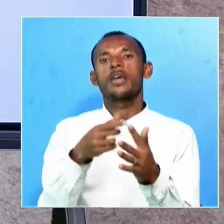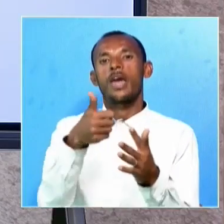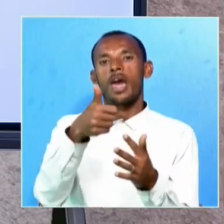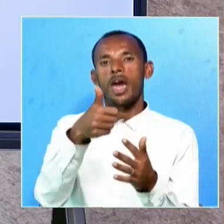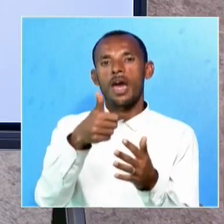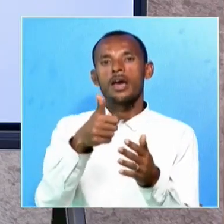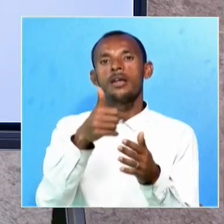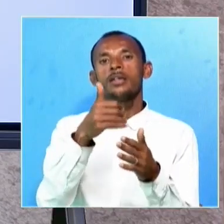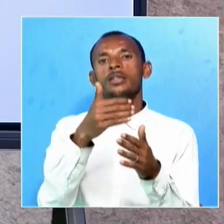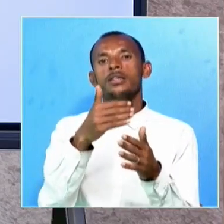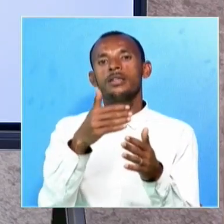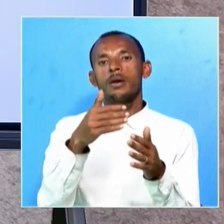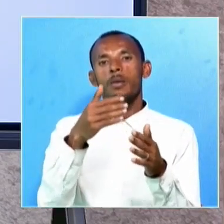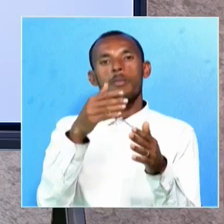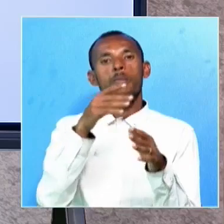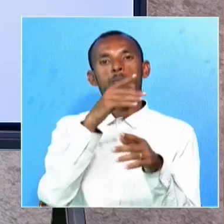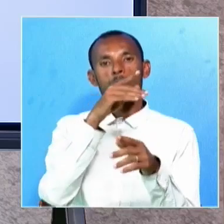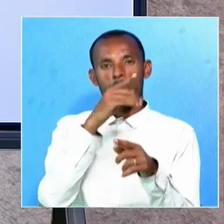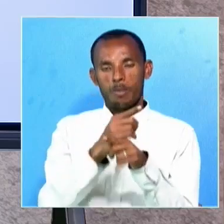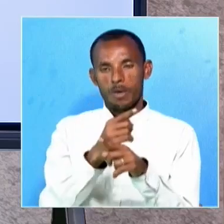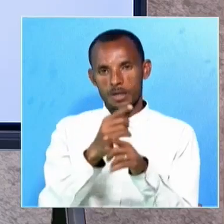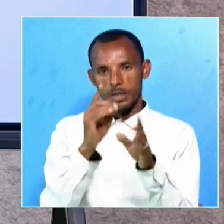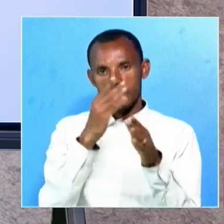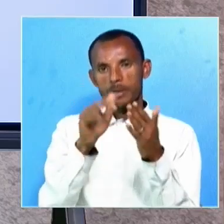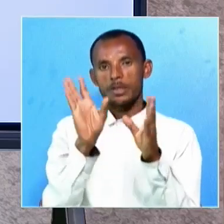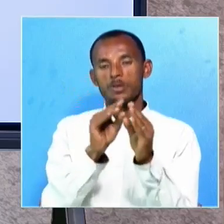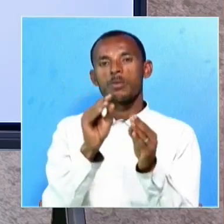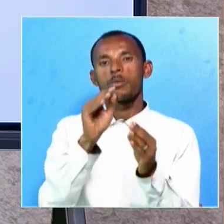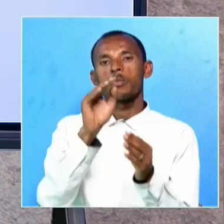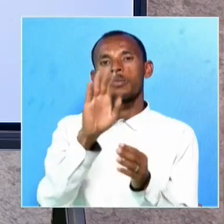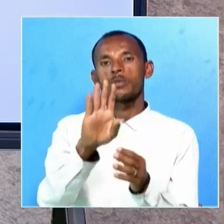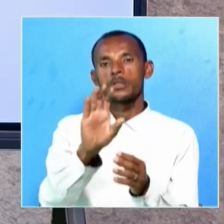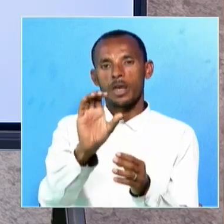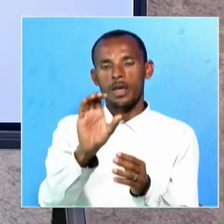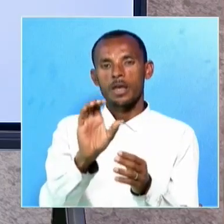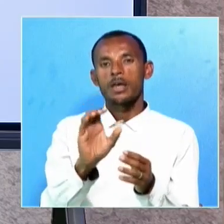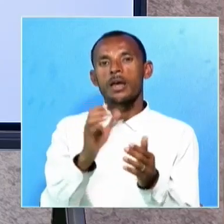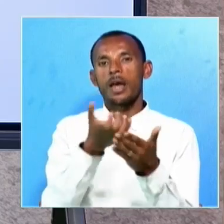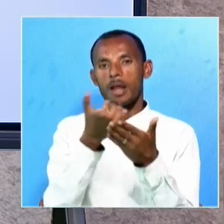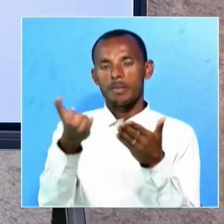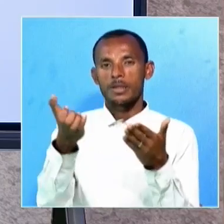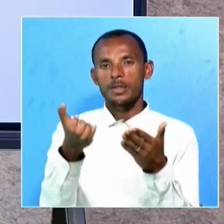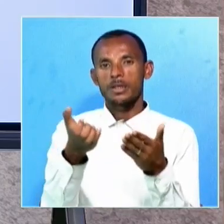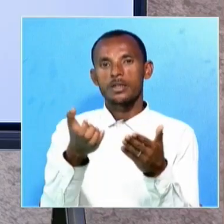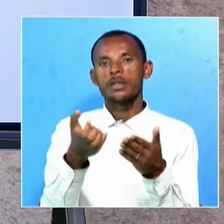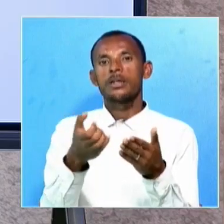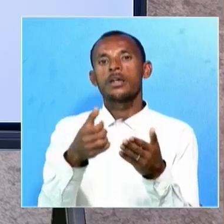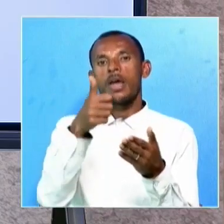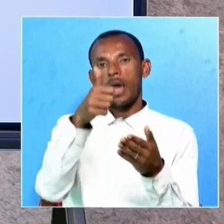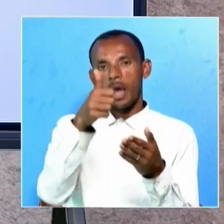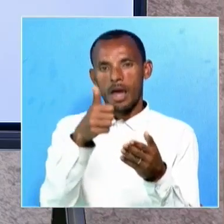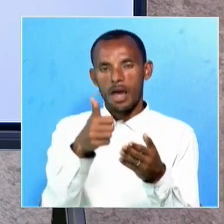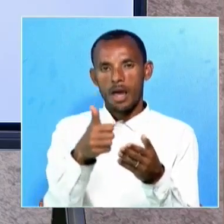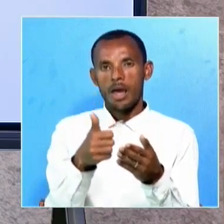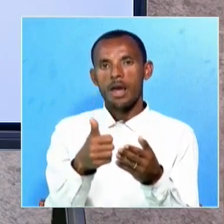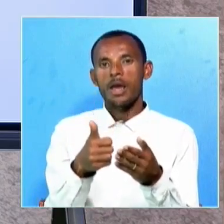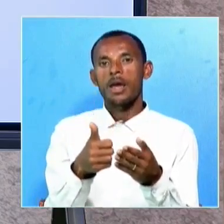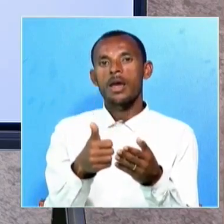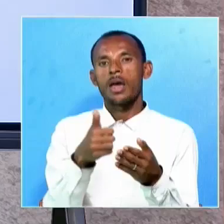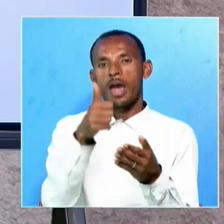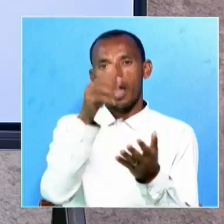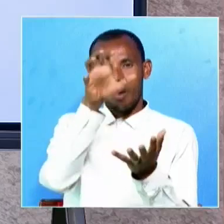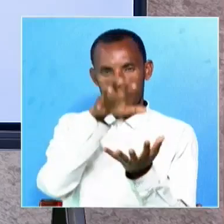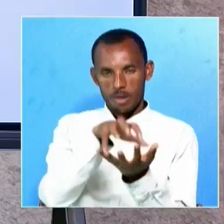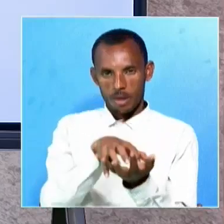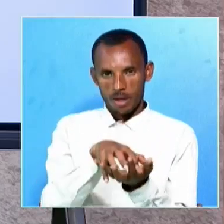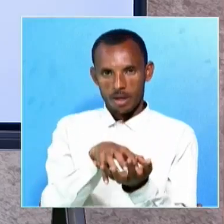a proper subset of set C. Now let's see the elements that are found in set A. Set A